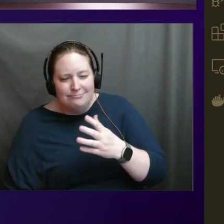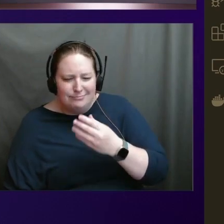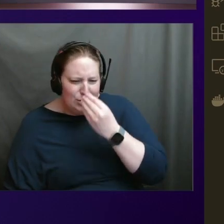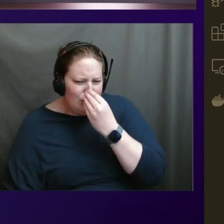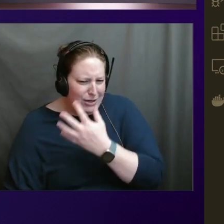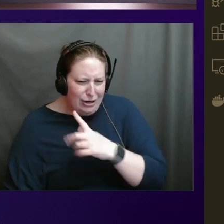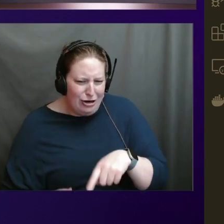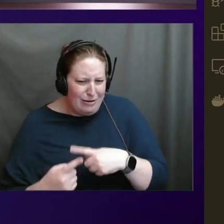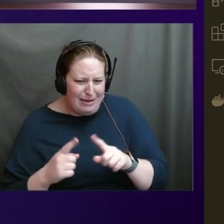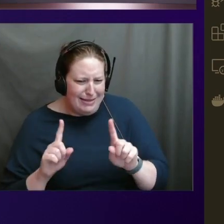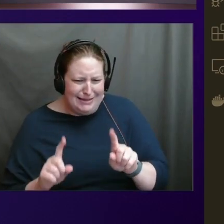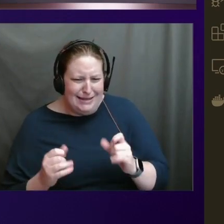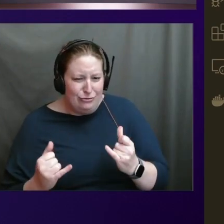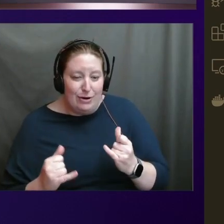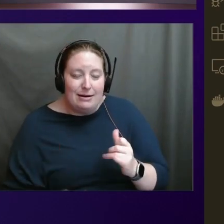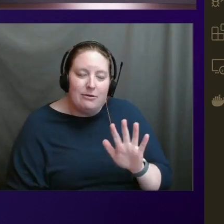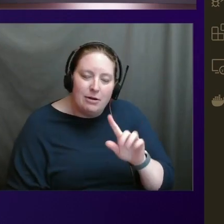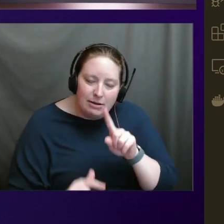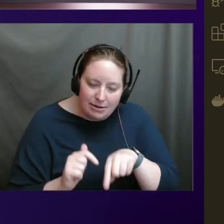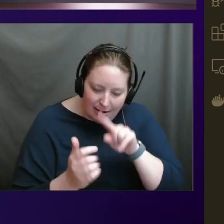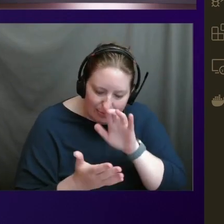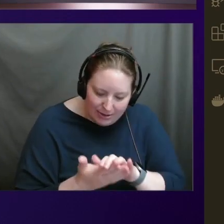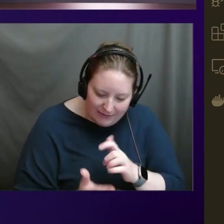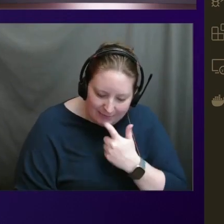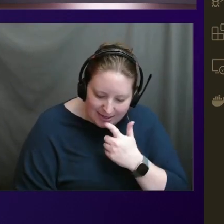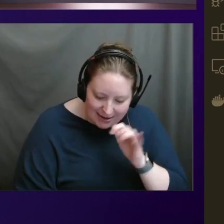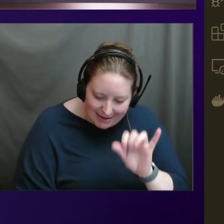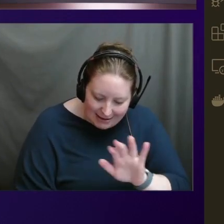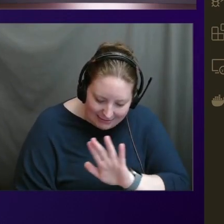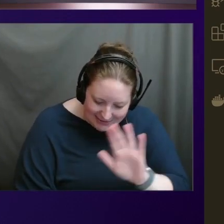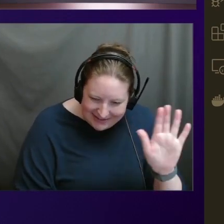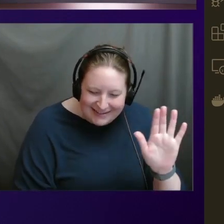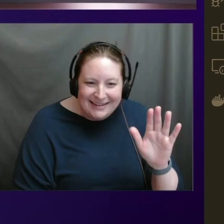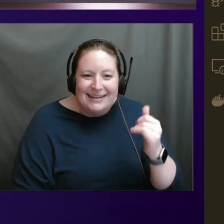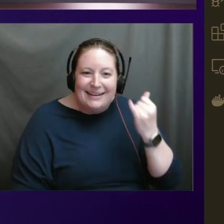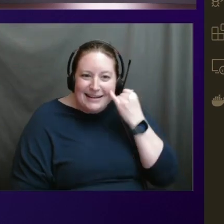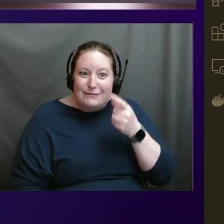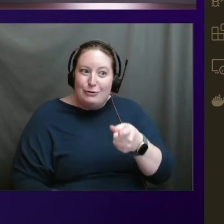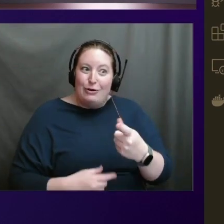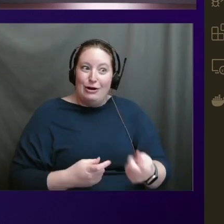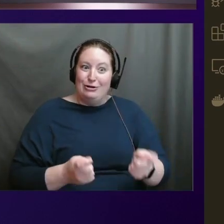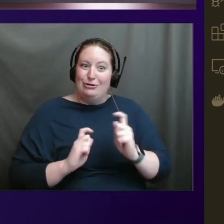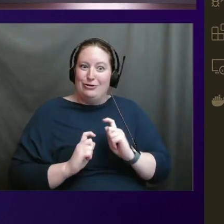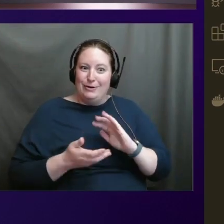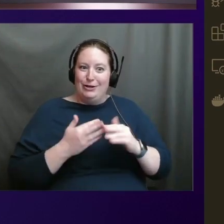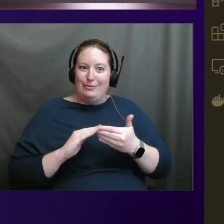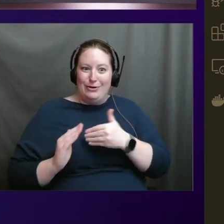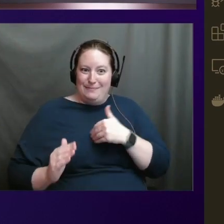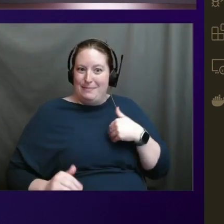believe I'm saying that. And if you are one of our contributing community members, you also probably can't believe I'm saying that.